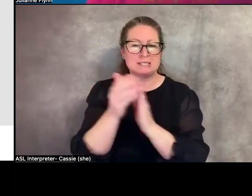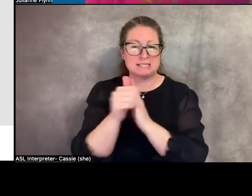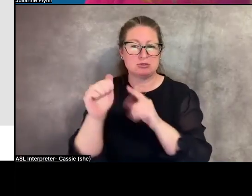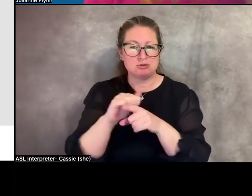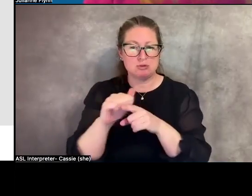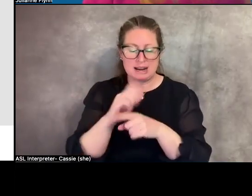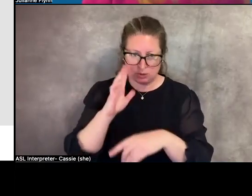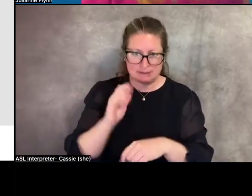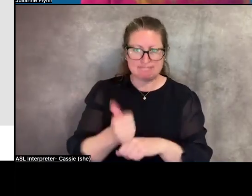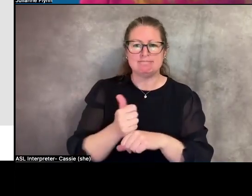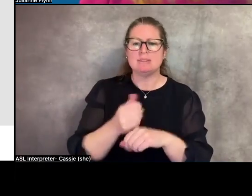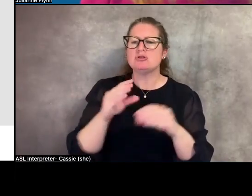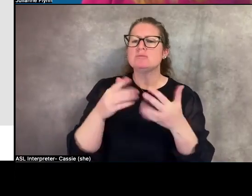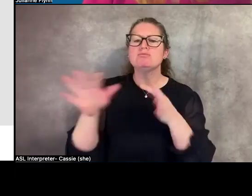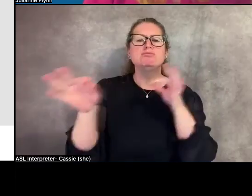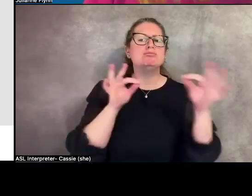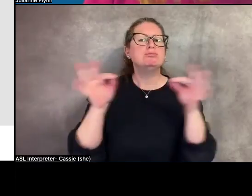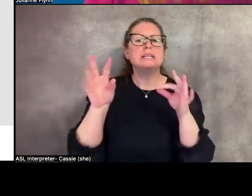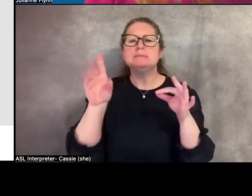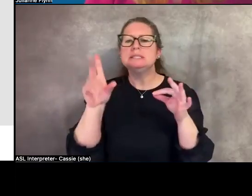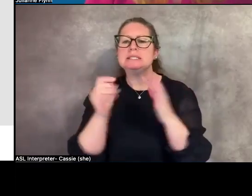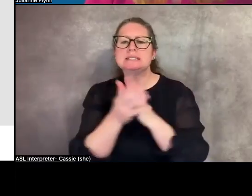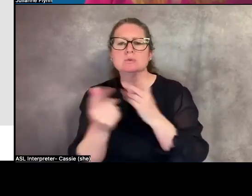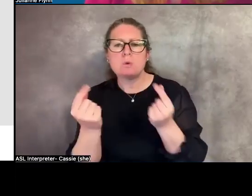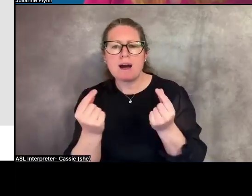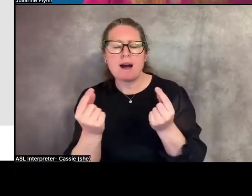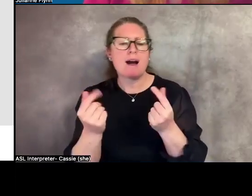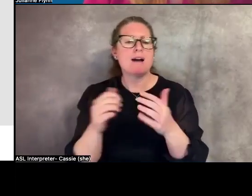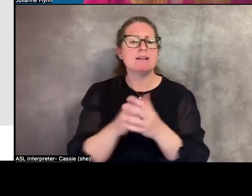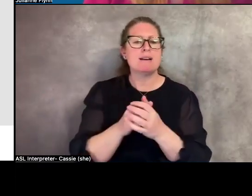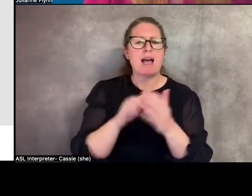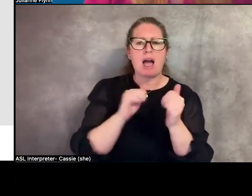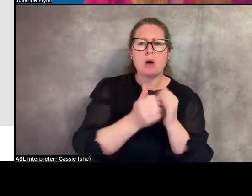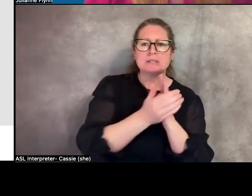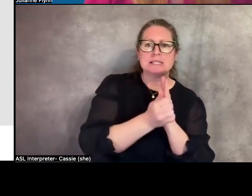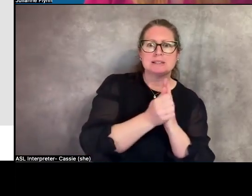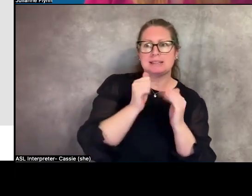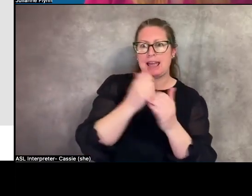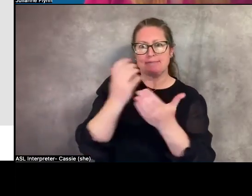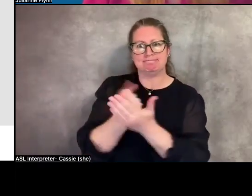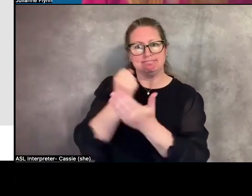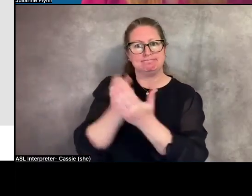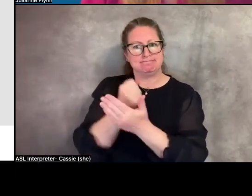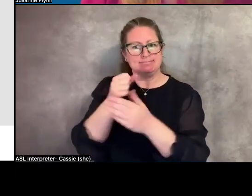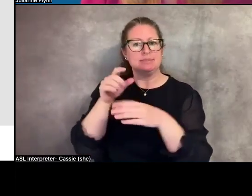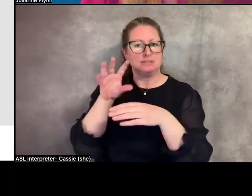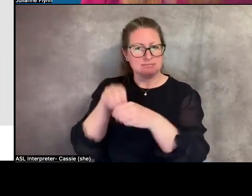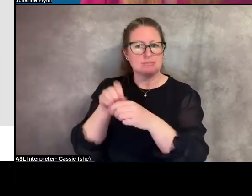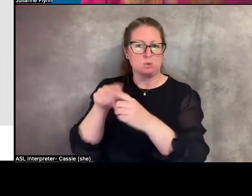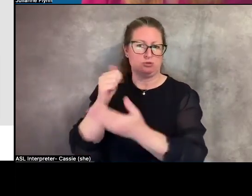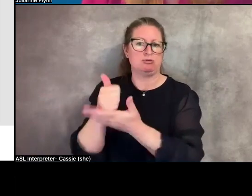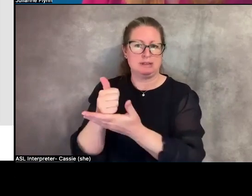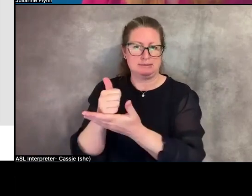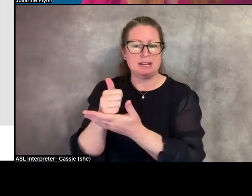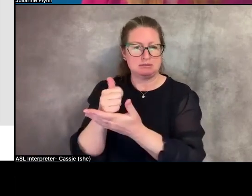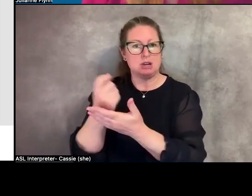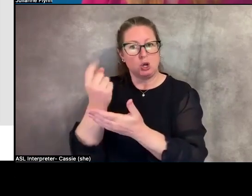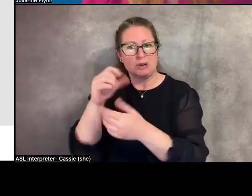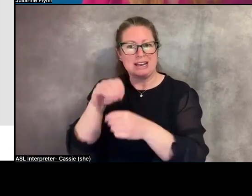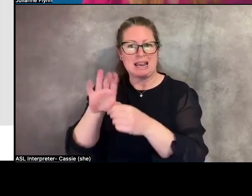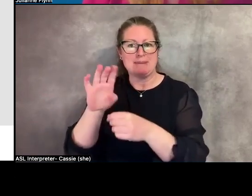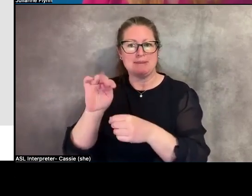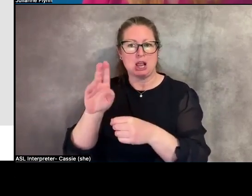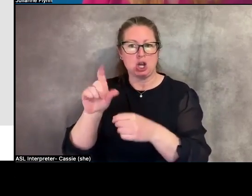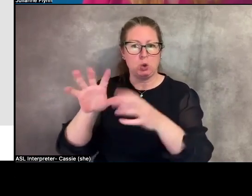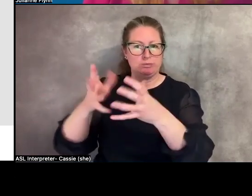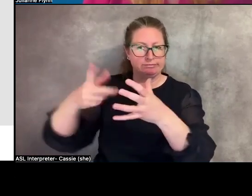provide an overview of DBT skills and how skills can be utilized within treatment, including the milieu, and that was